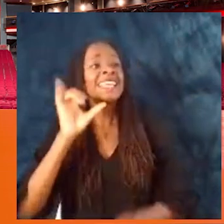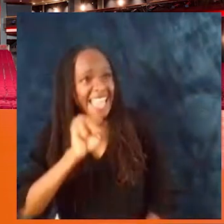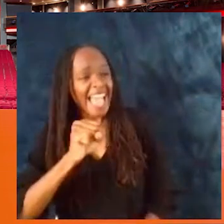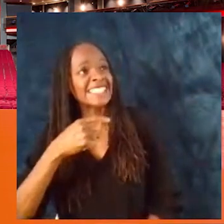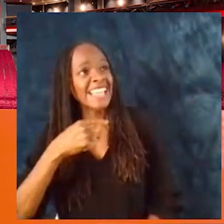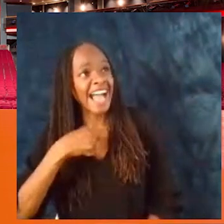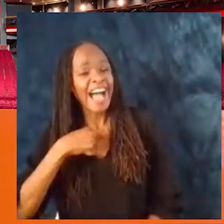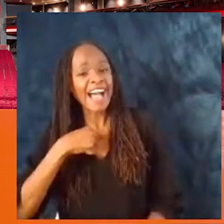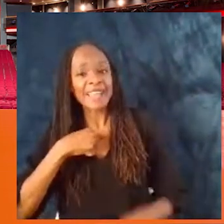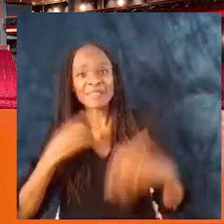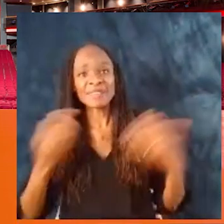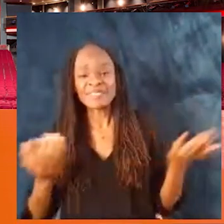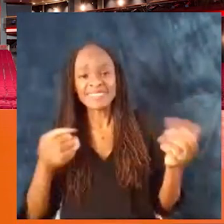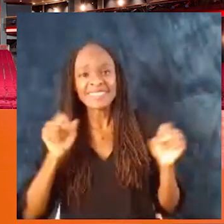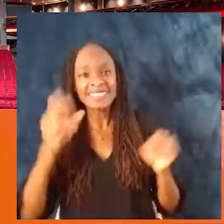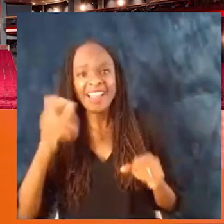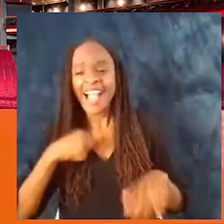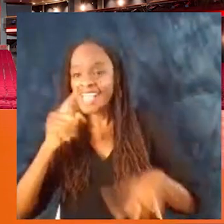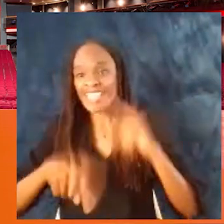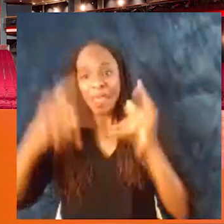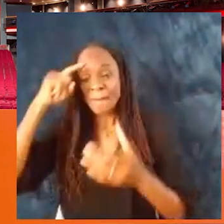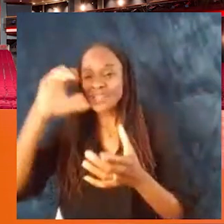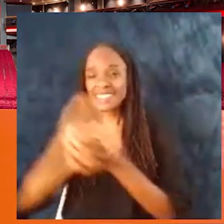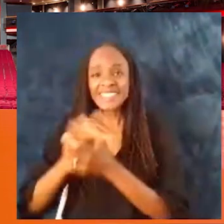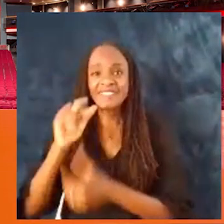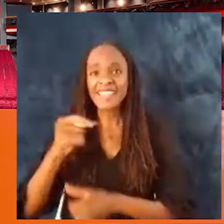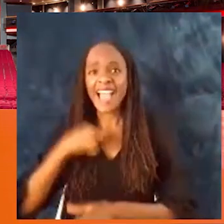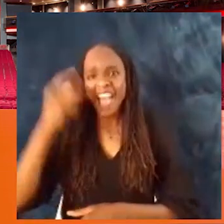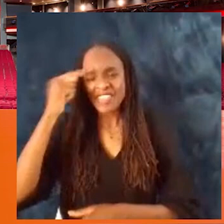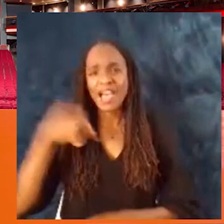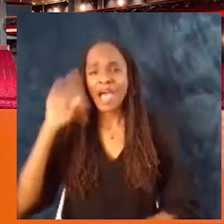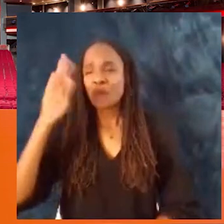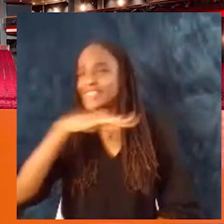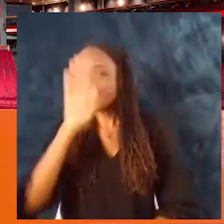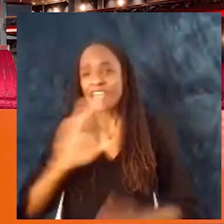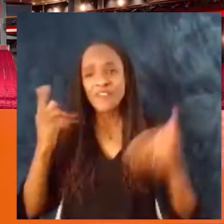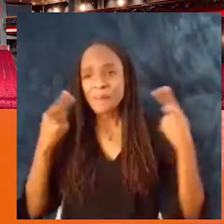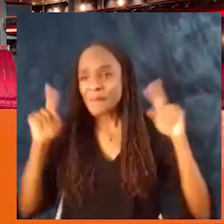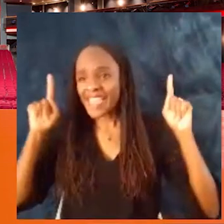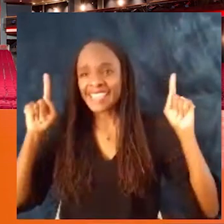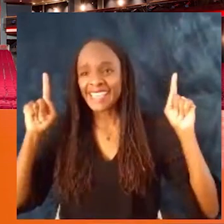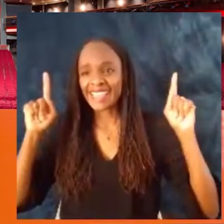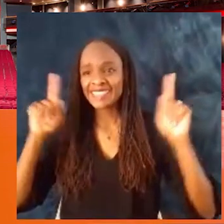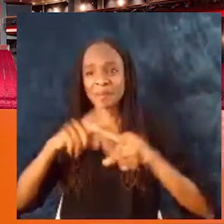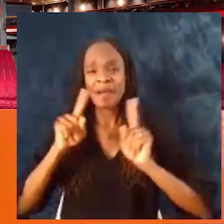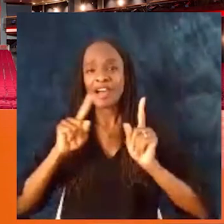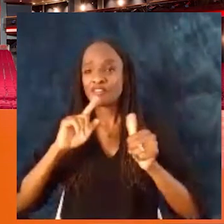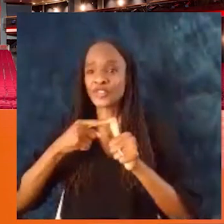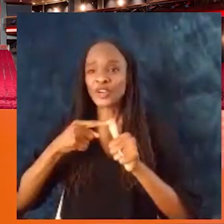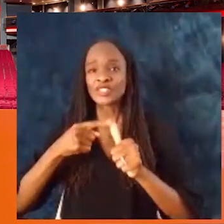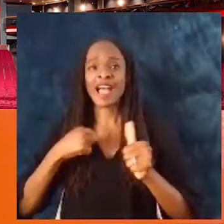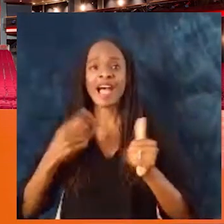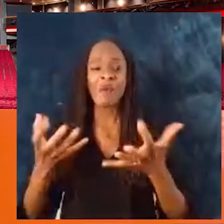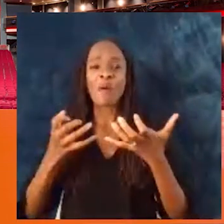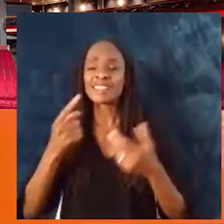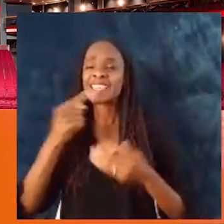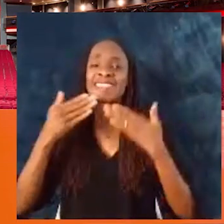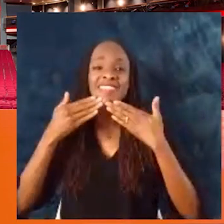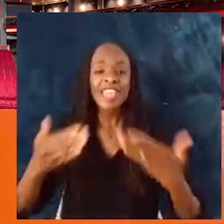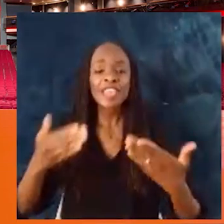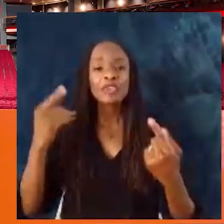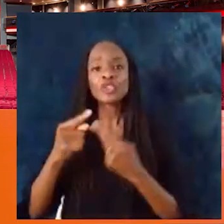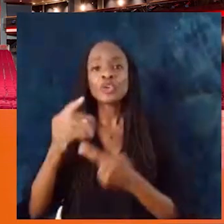on. I just can't believe it. I thought I would never make it, but first of all, I just would like to say thank you to